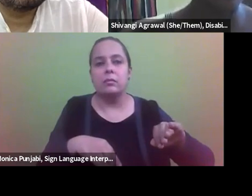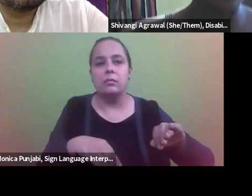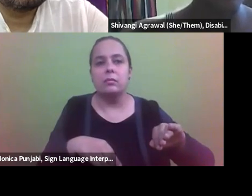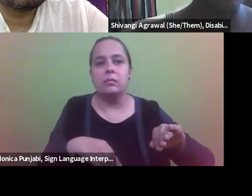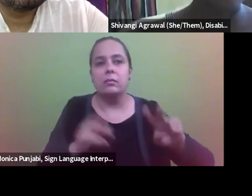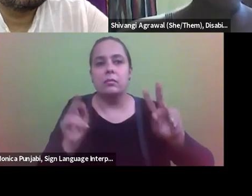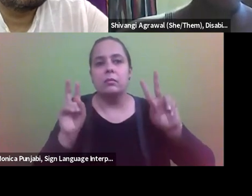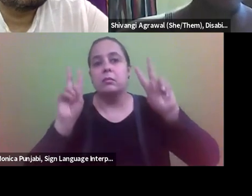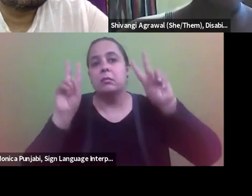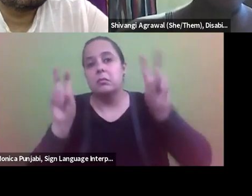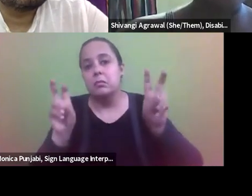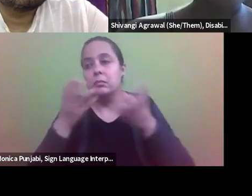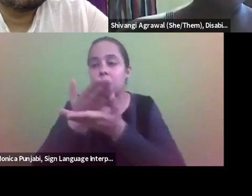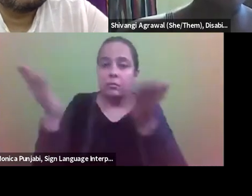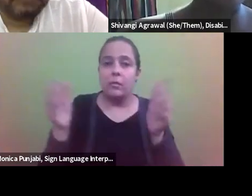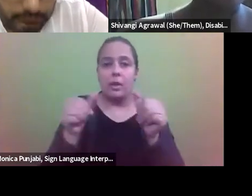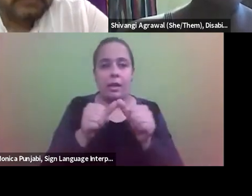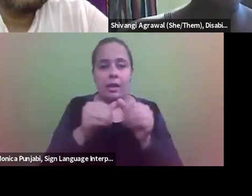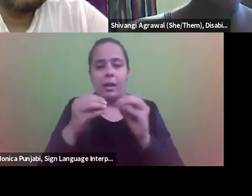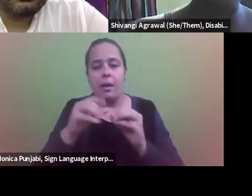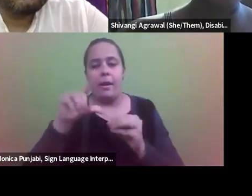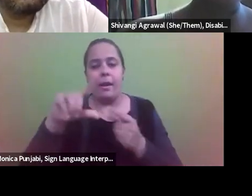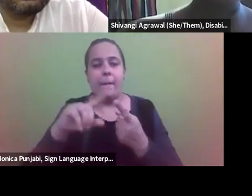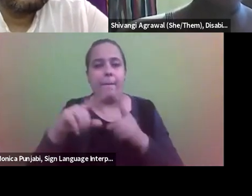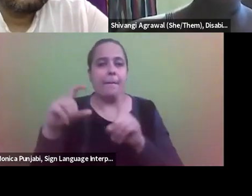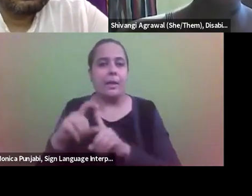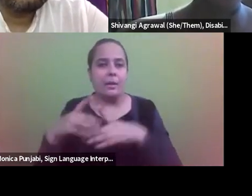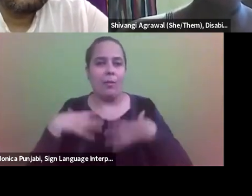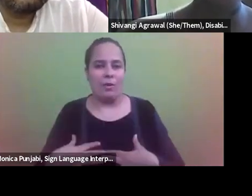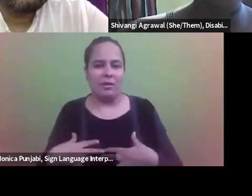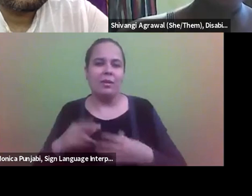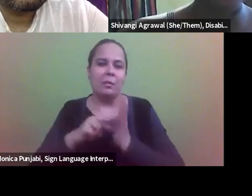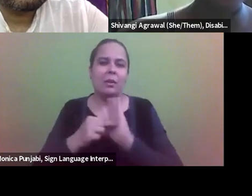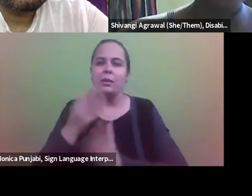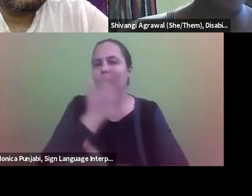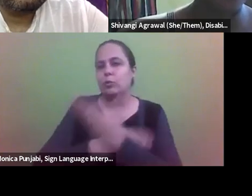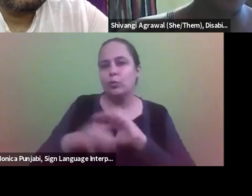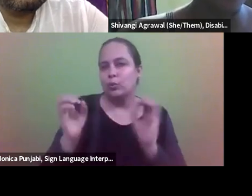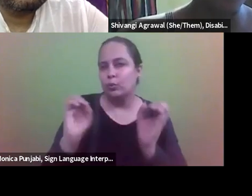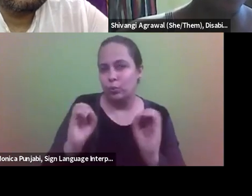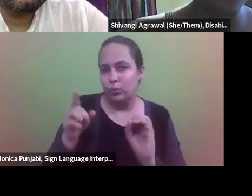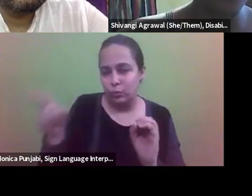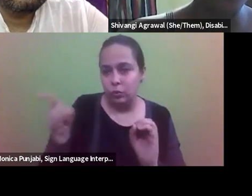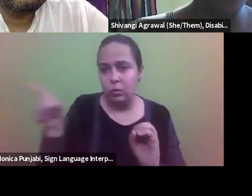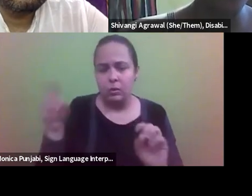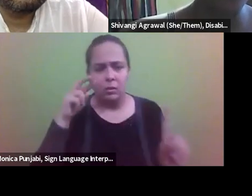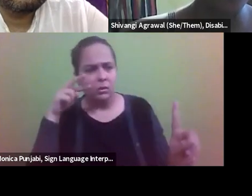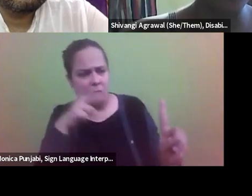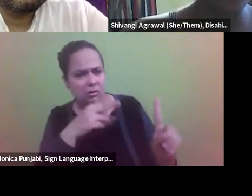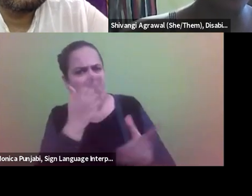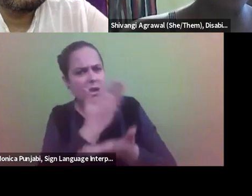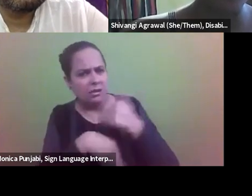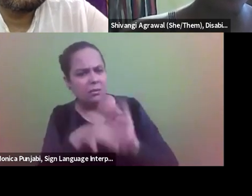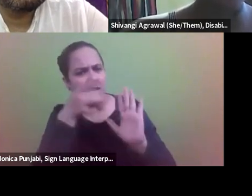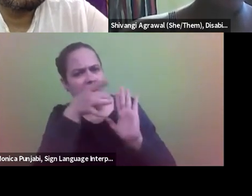so-called able people to understand them, and also for people with disabilities to understand living